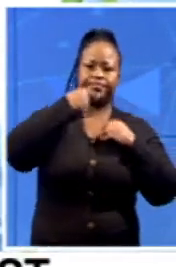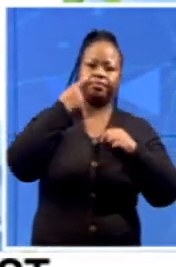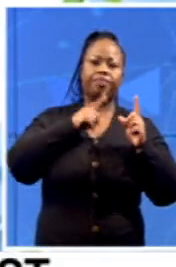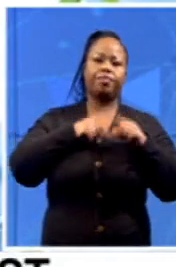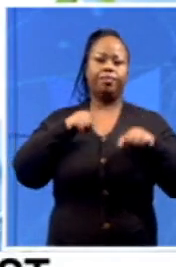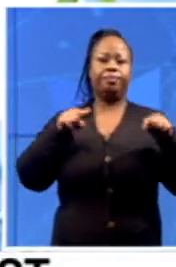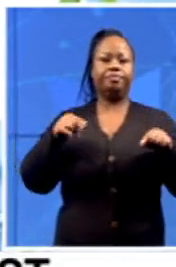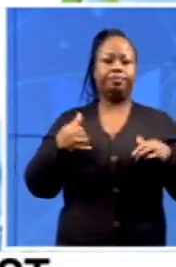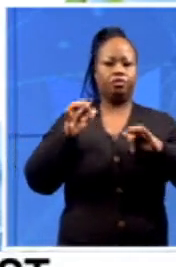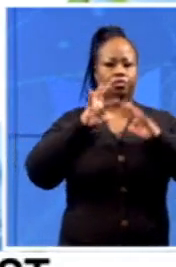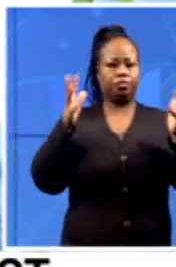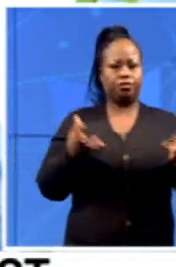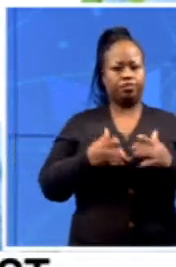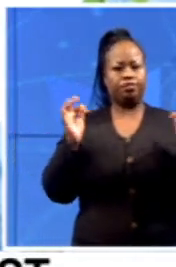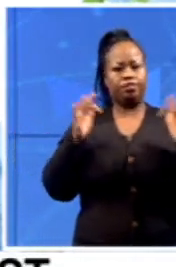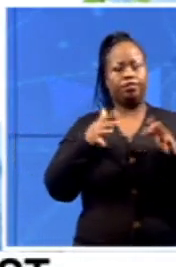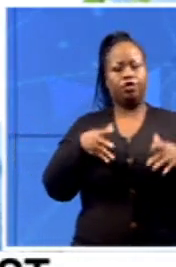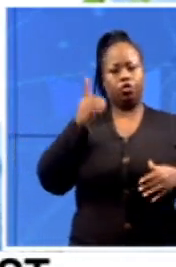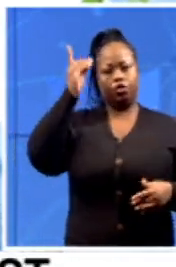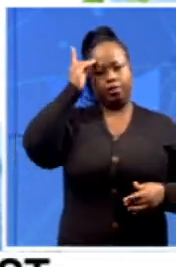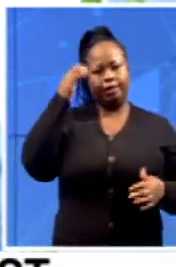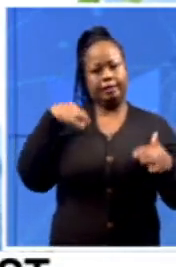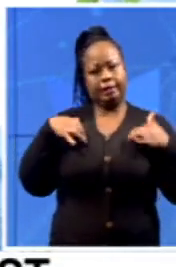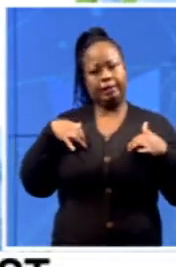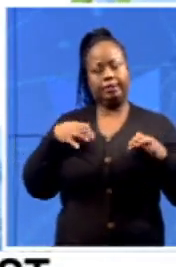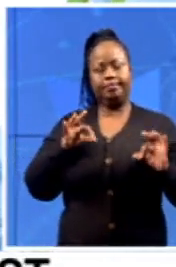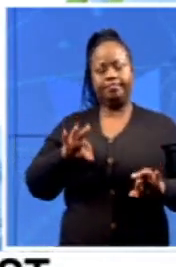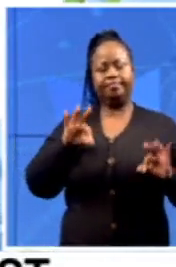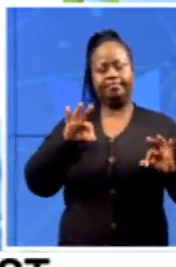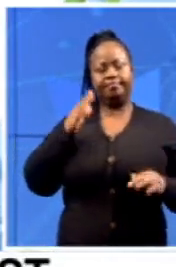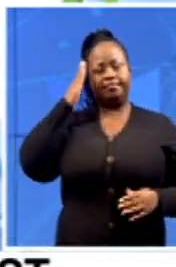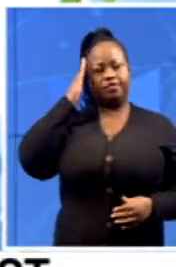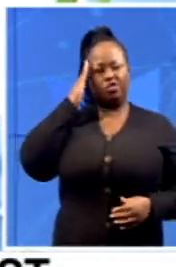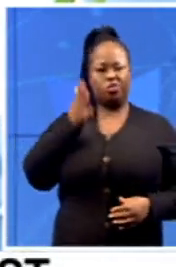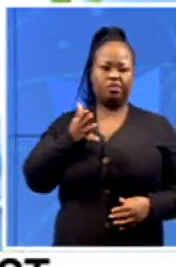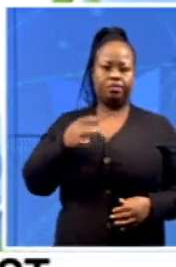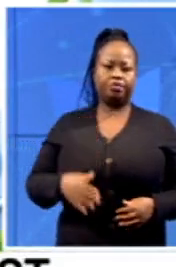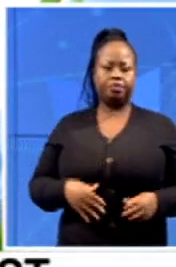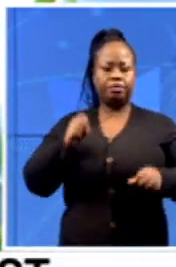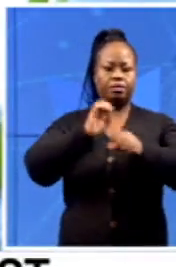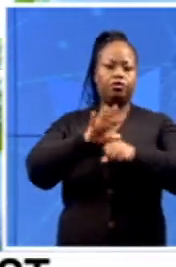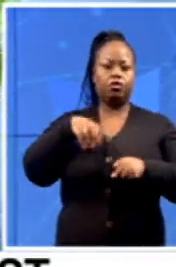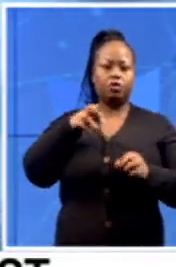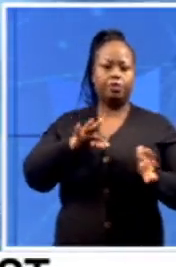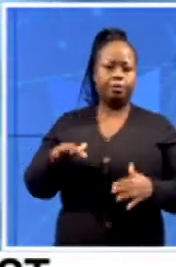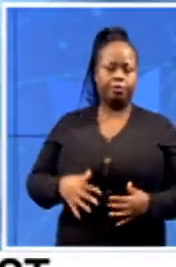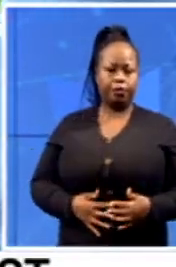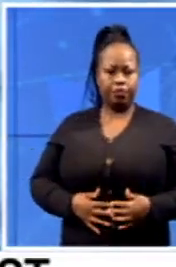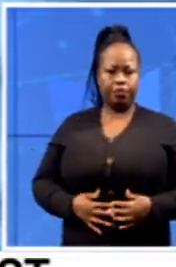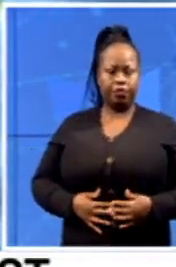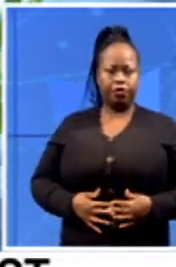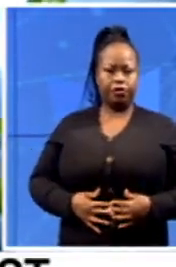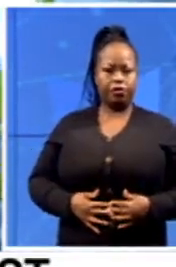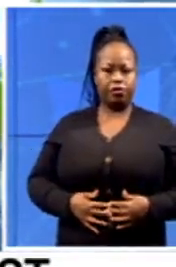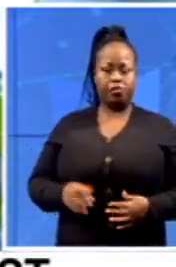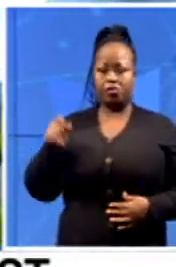many people across the world coming here to Durban has been very exciting, especially we know how the pandemic has affected tourism. So this